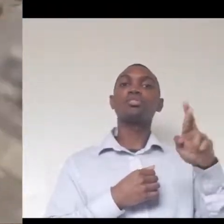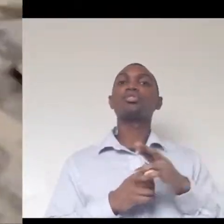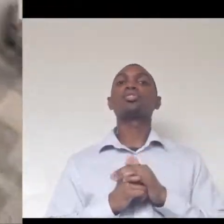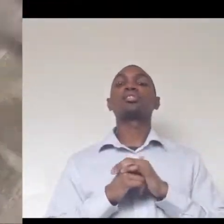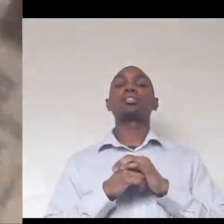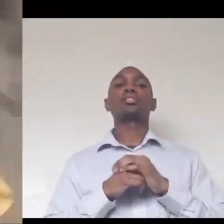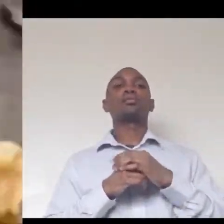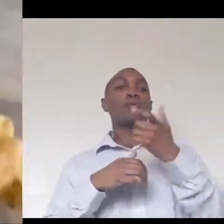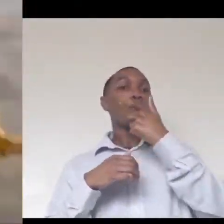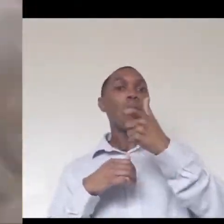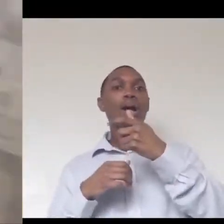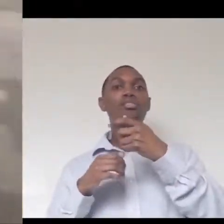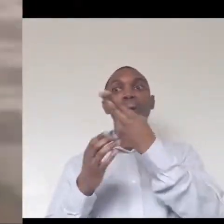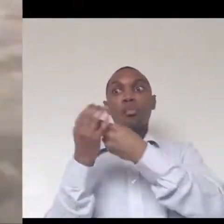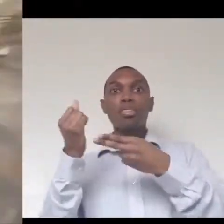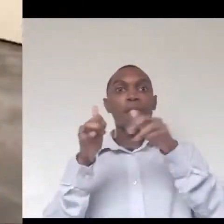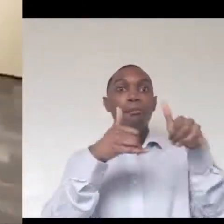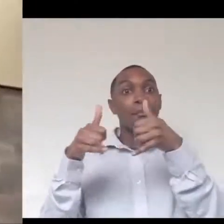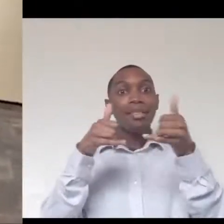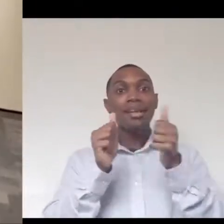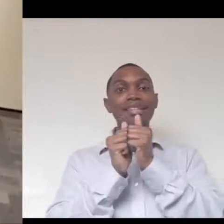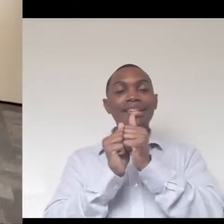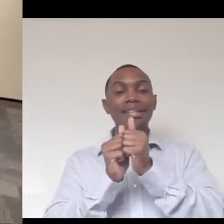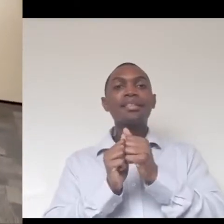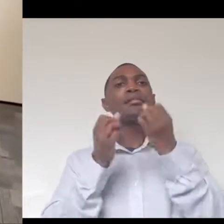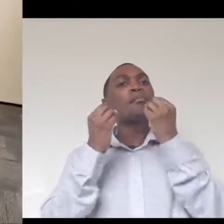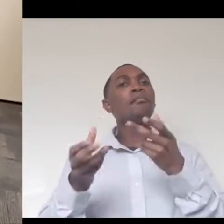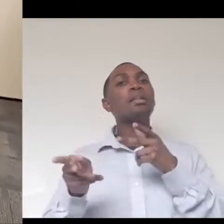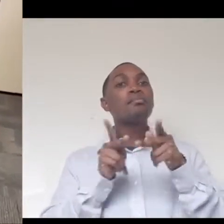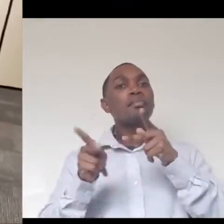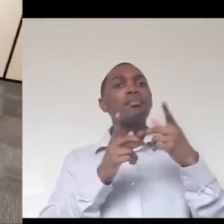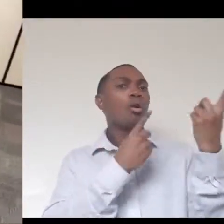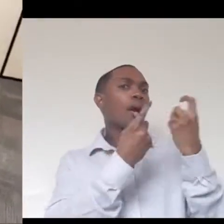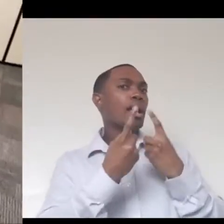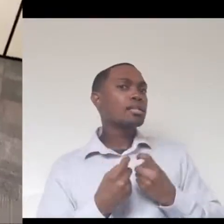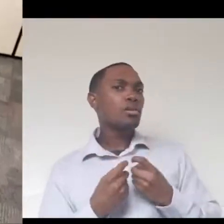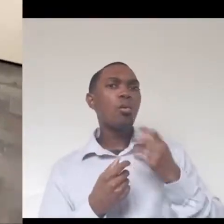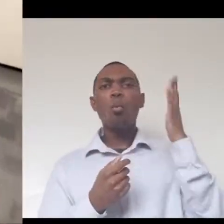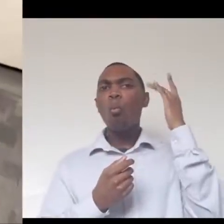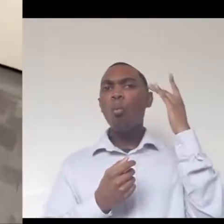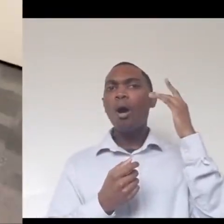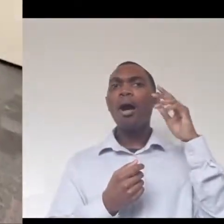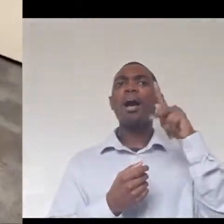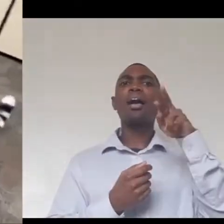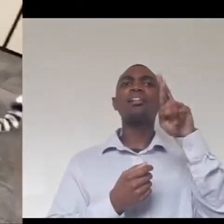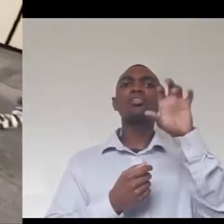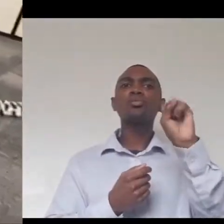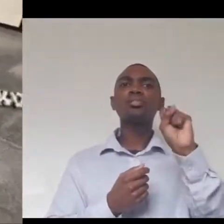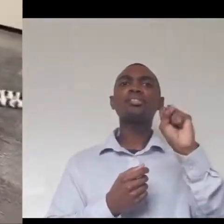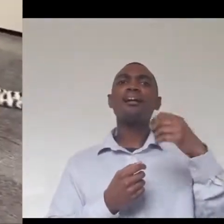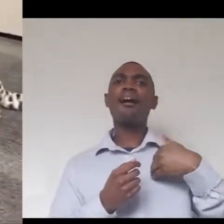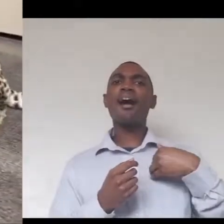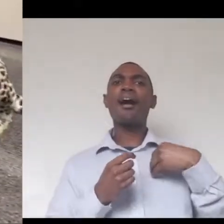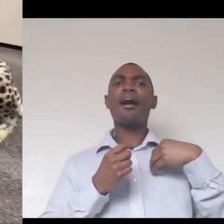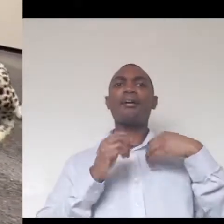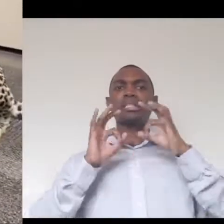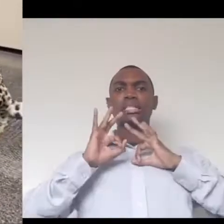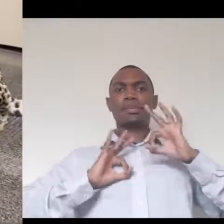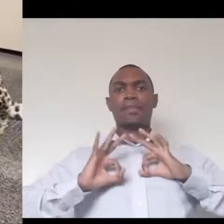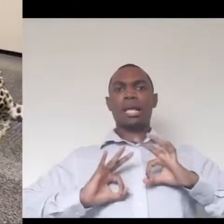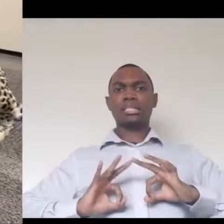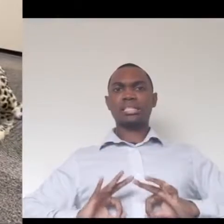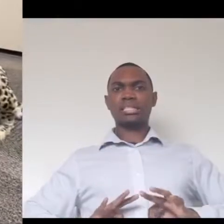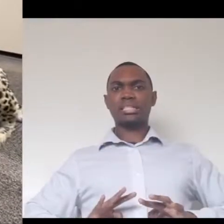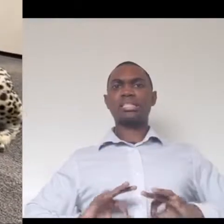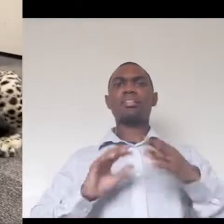While we're watching him play, several people have asked why Kris has spots and also why she has stripes on her heels.